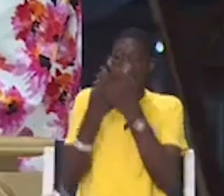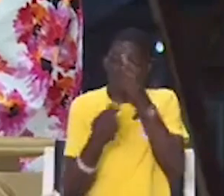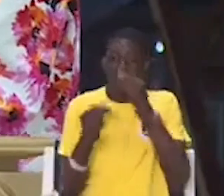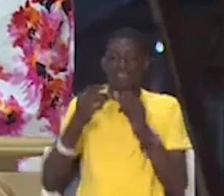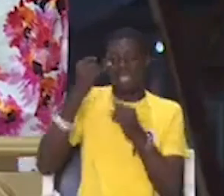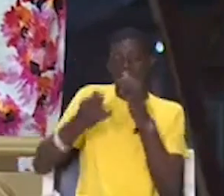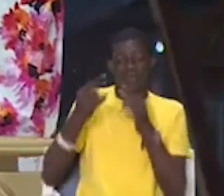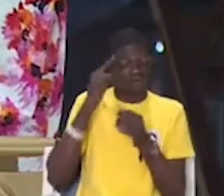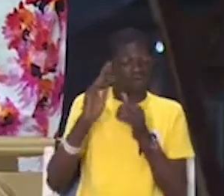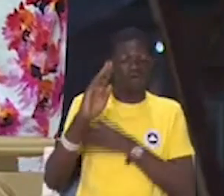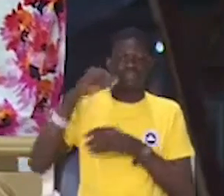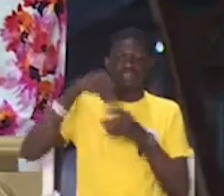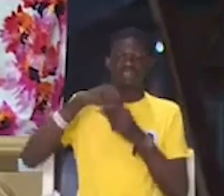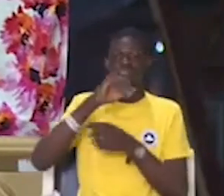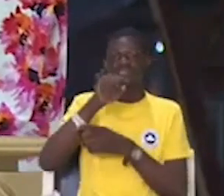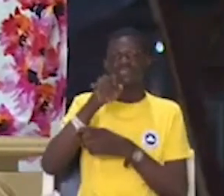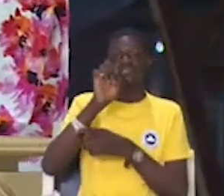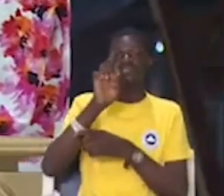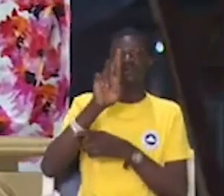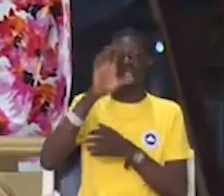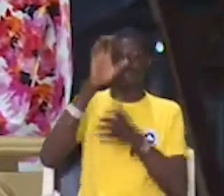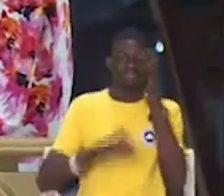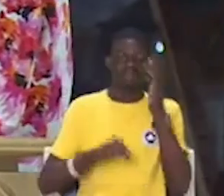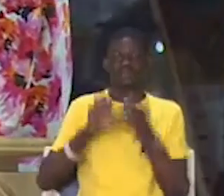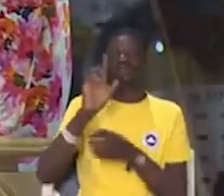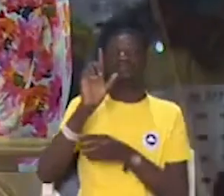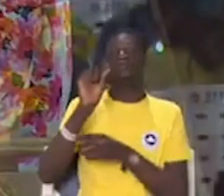God. In Jeremiah 20 and verse 9b,